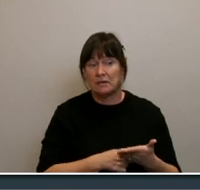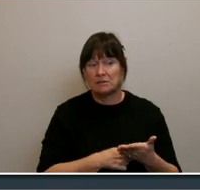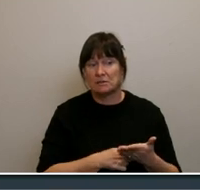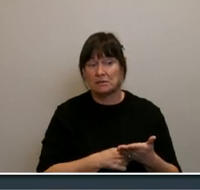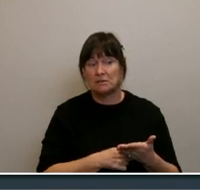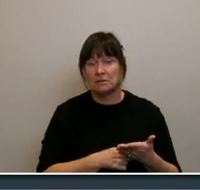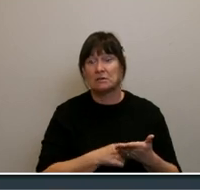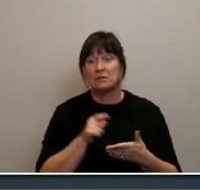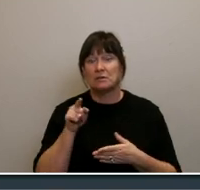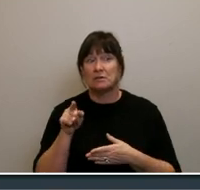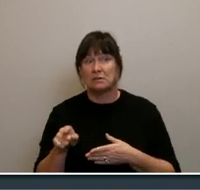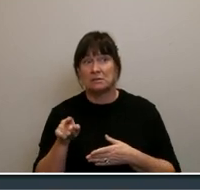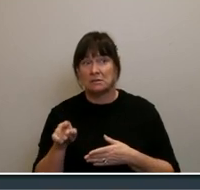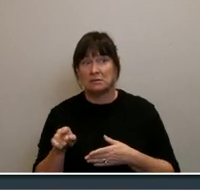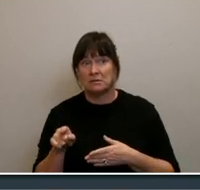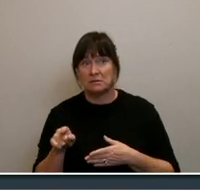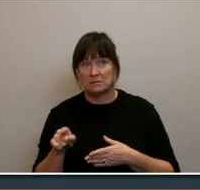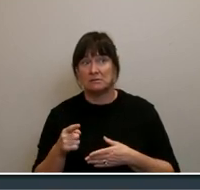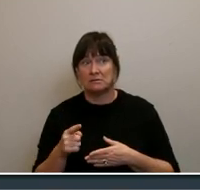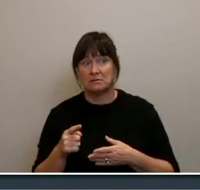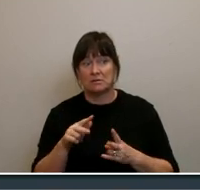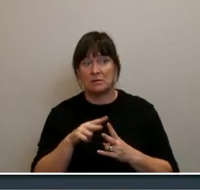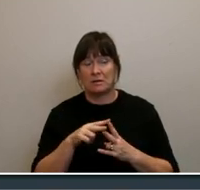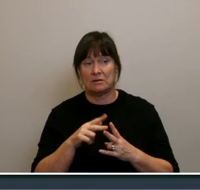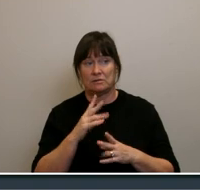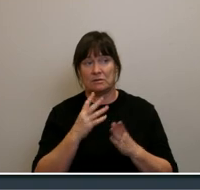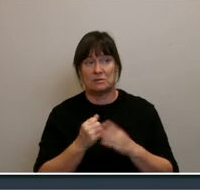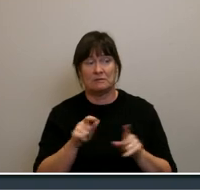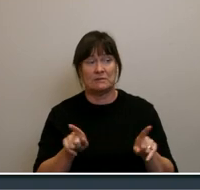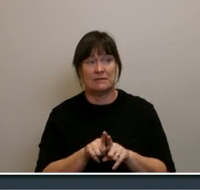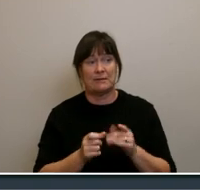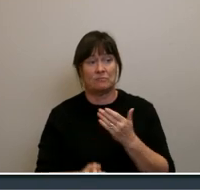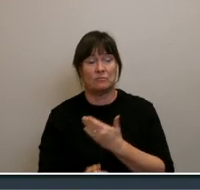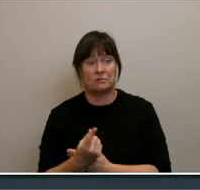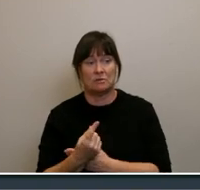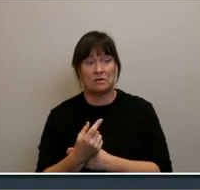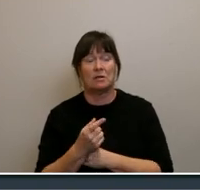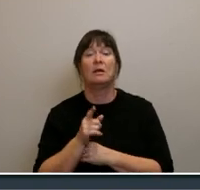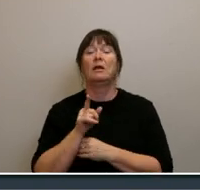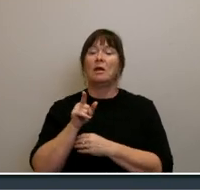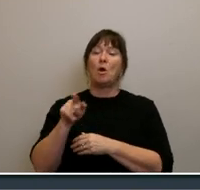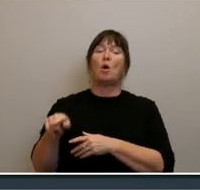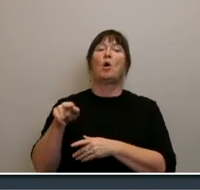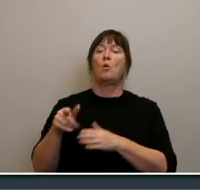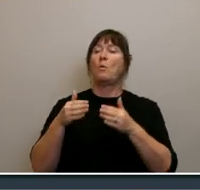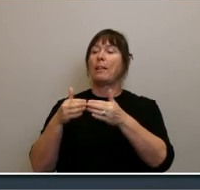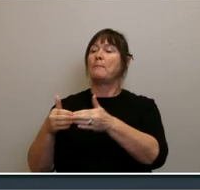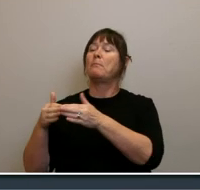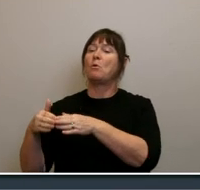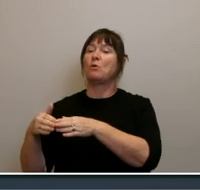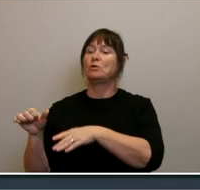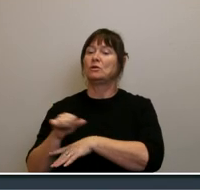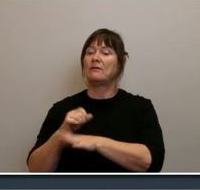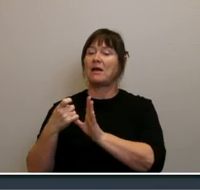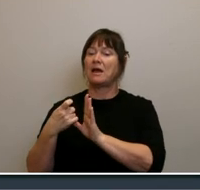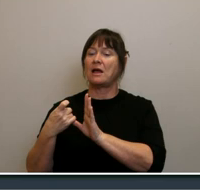to go that way, we would achieve the same result. Yeah. Look, the port should have an R&M